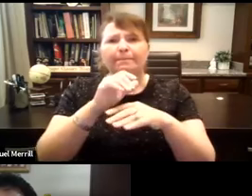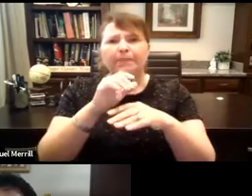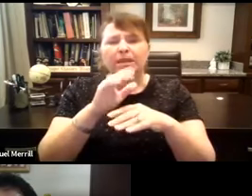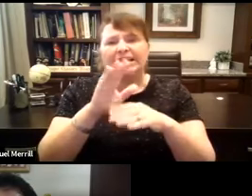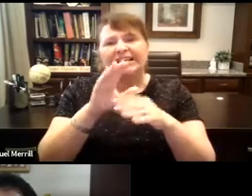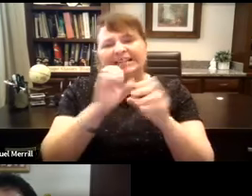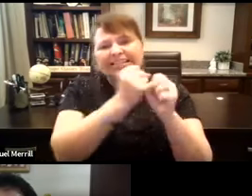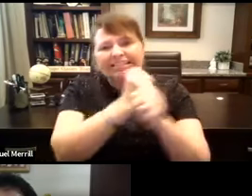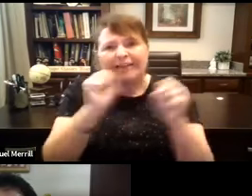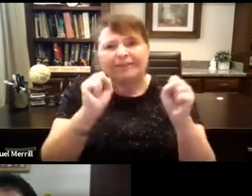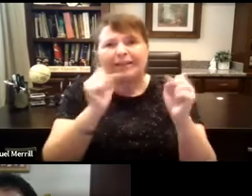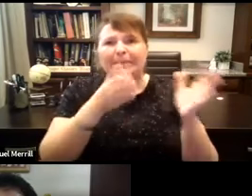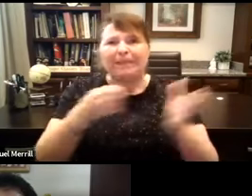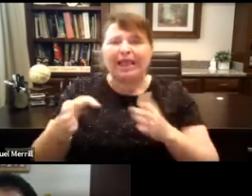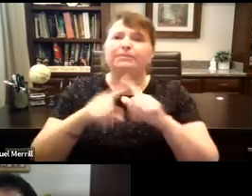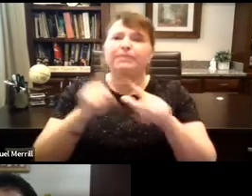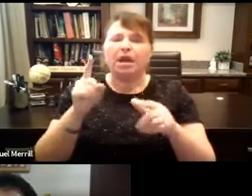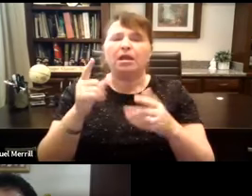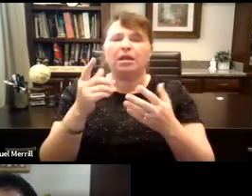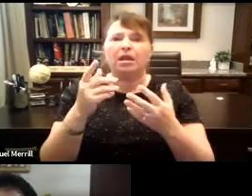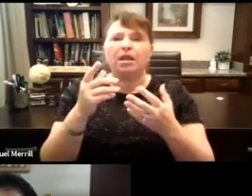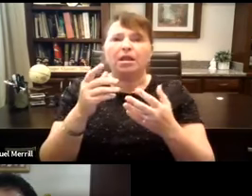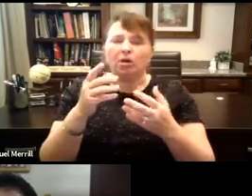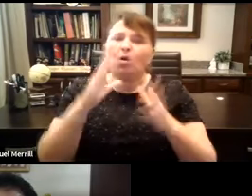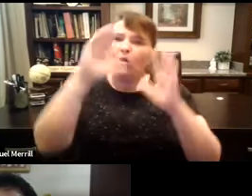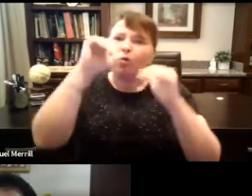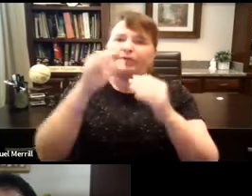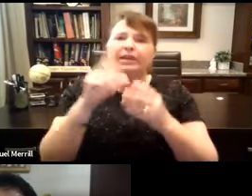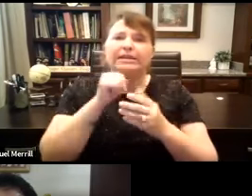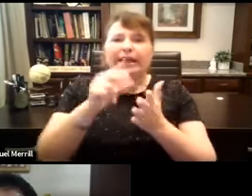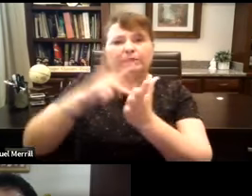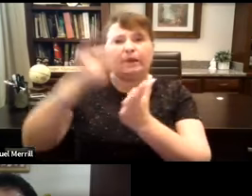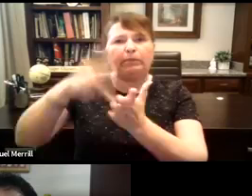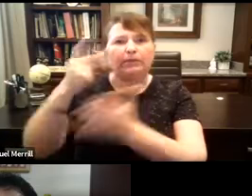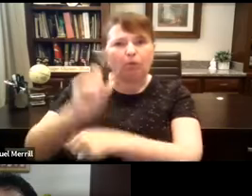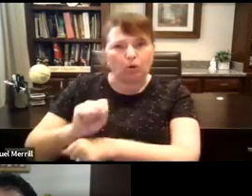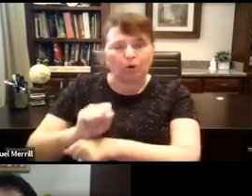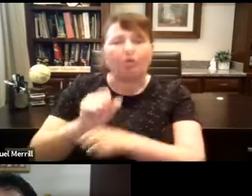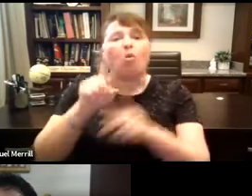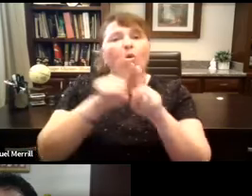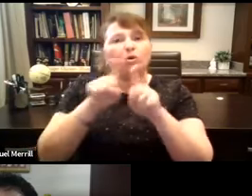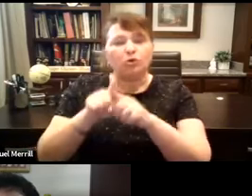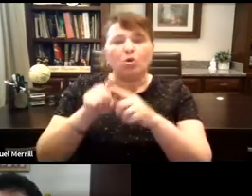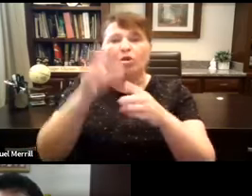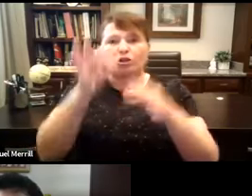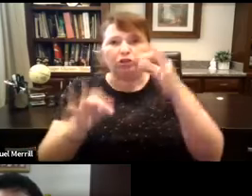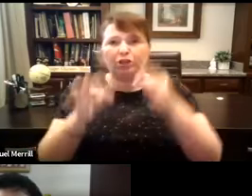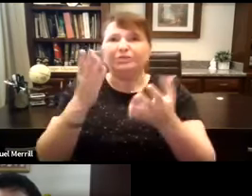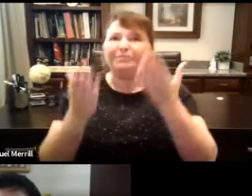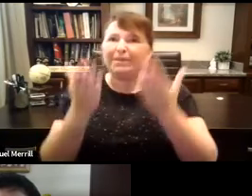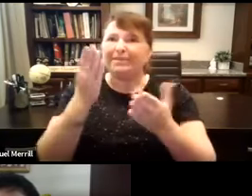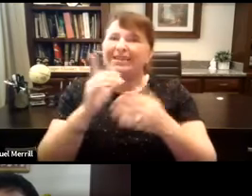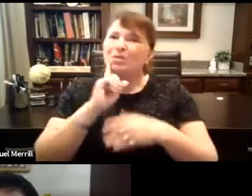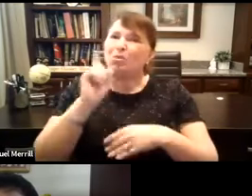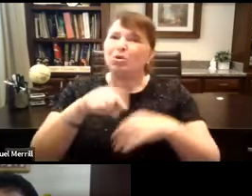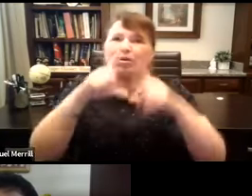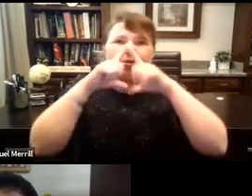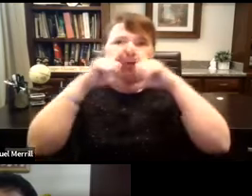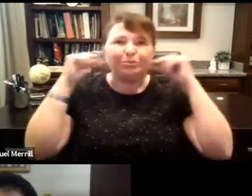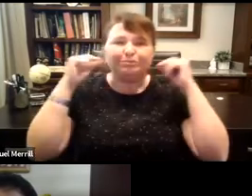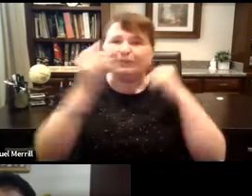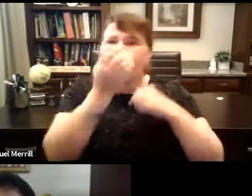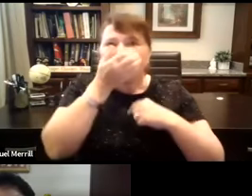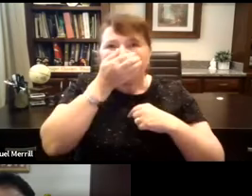paperwork requirements. And finally, he's looking at some sort of facial covering order, similar to